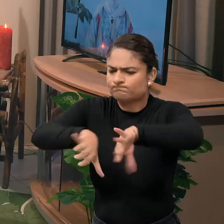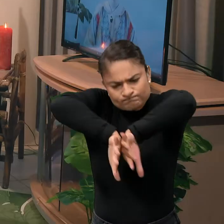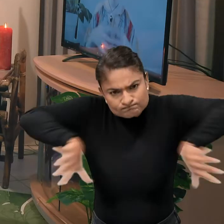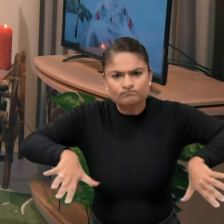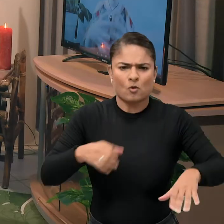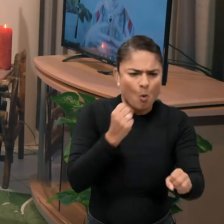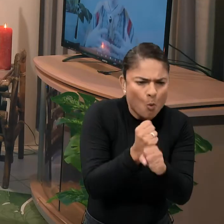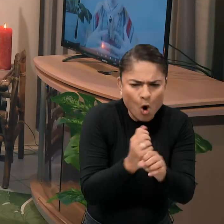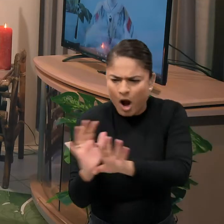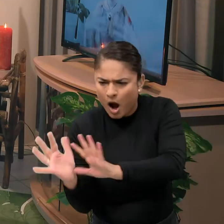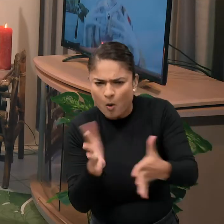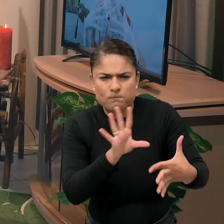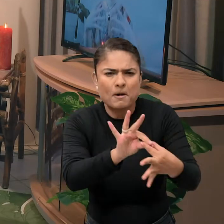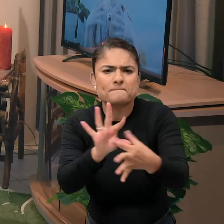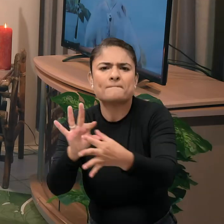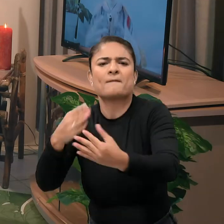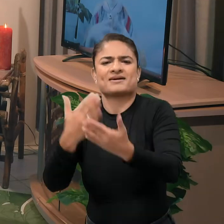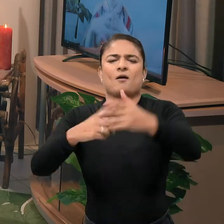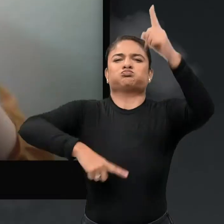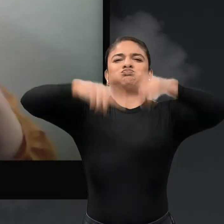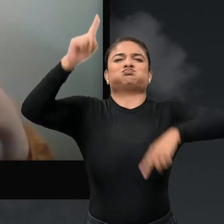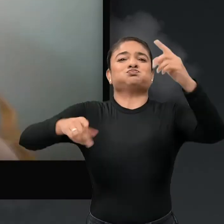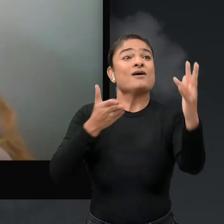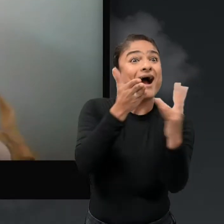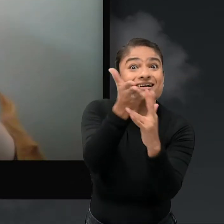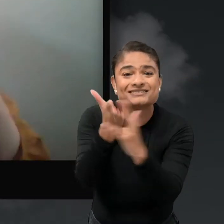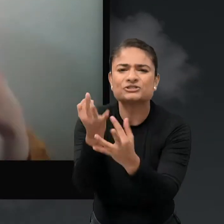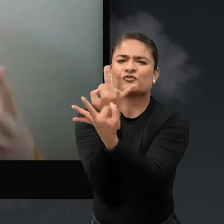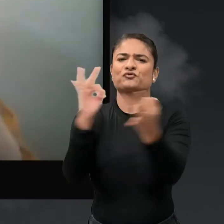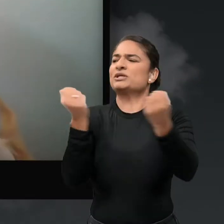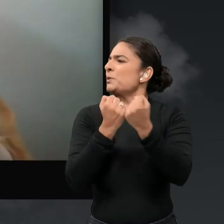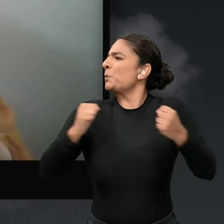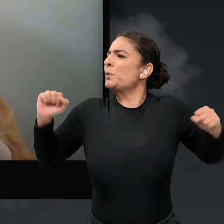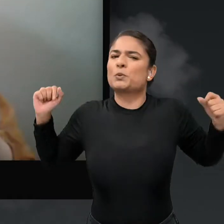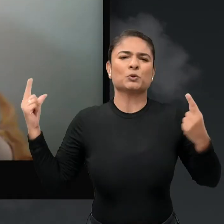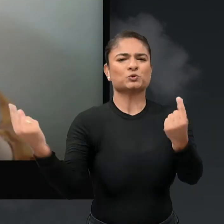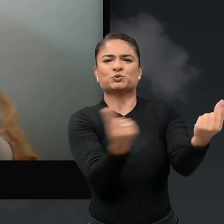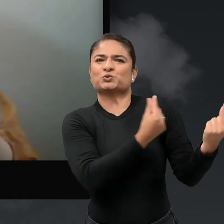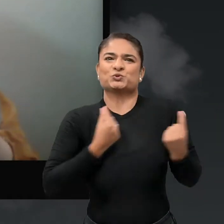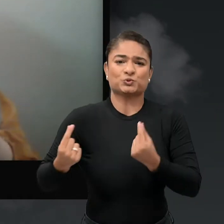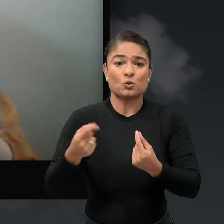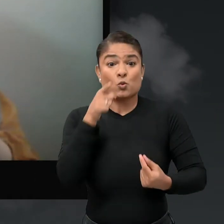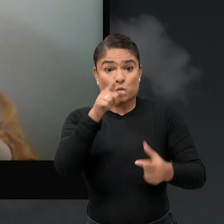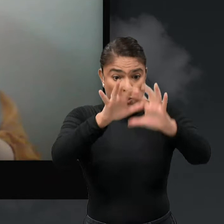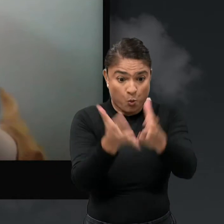them to make them diverse and accessible and freeing and